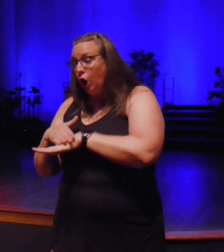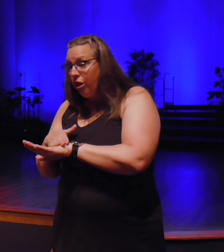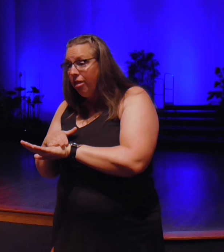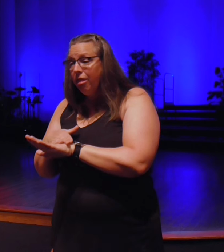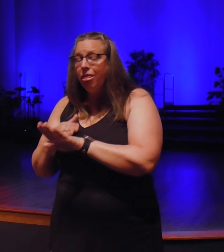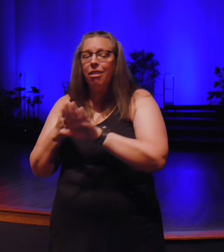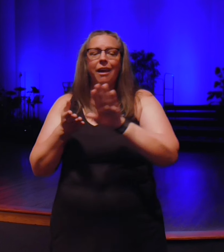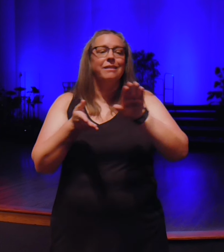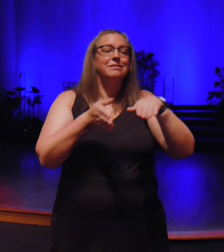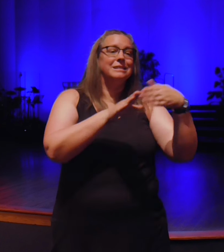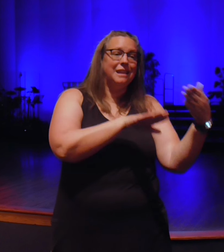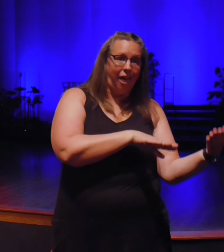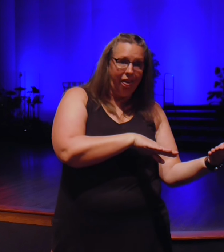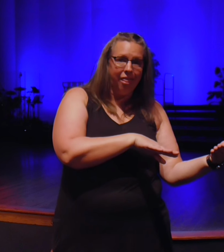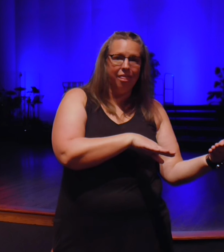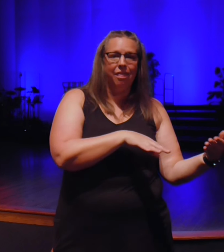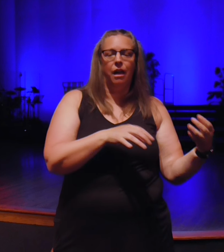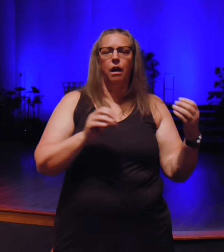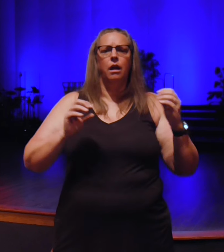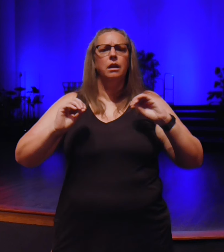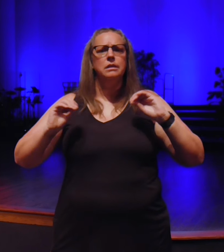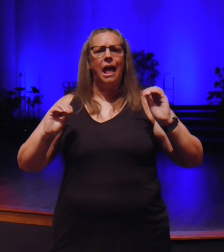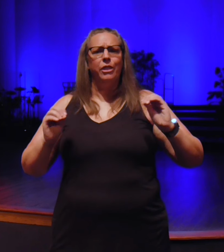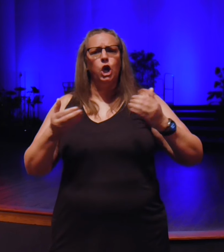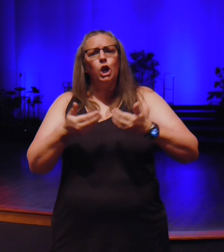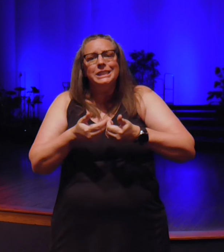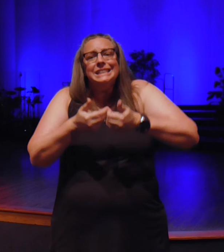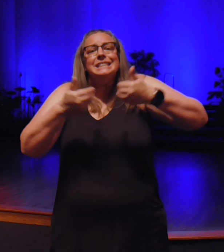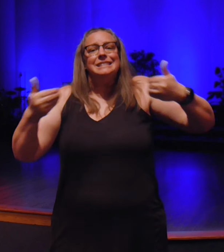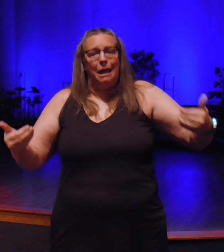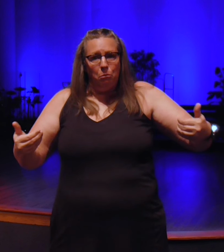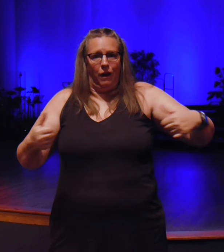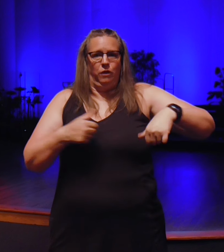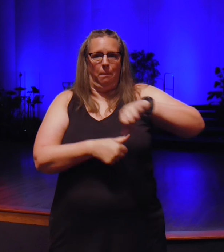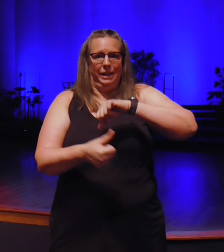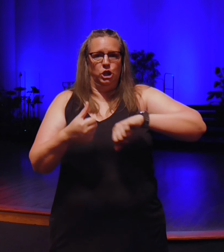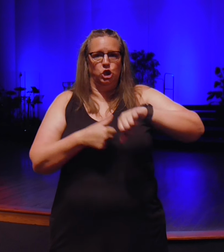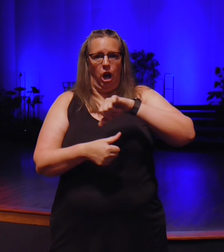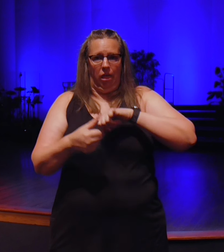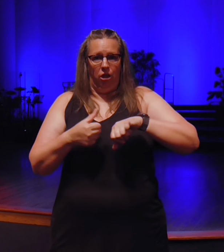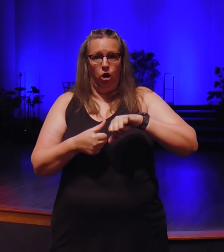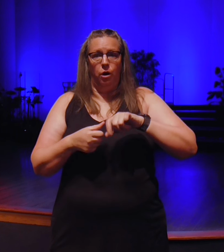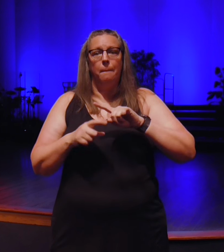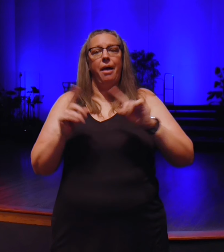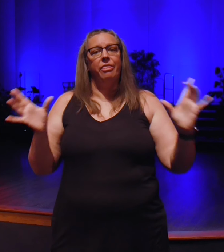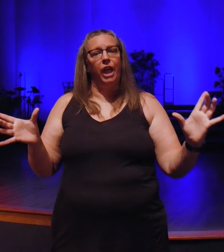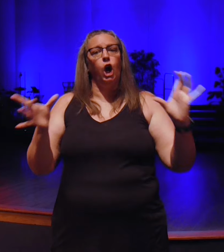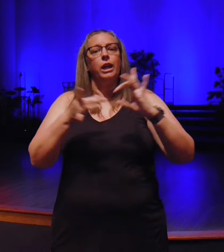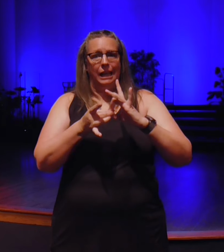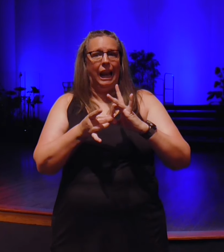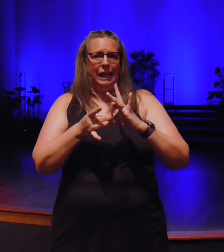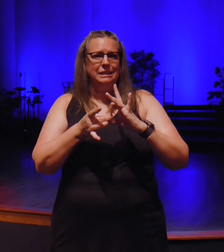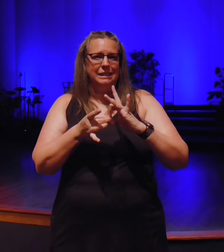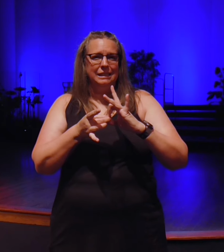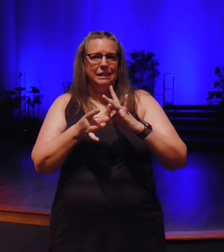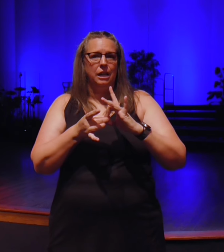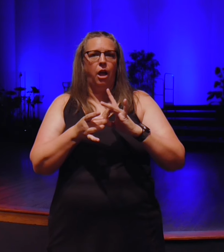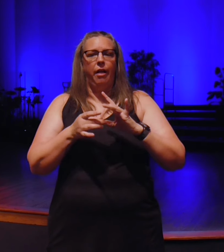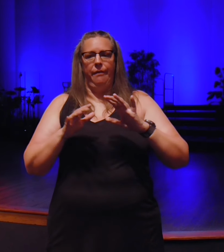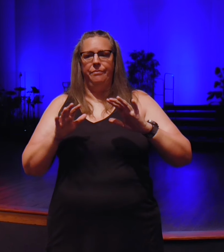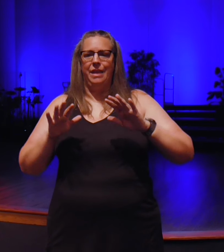of these things happening separate from one another, but intimately created. The rhythm of